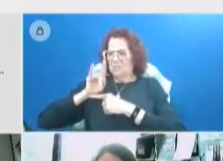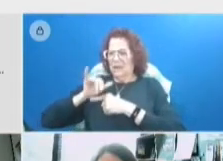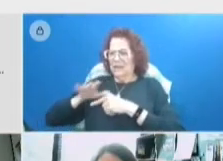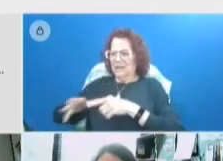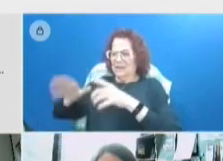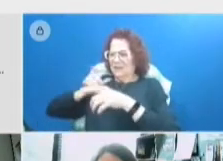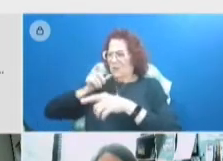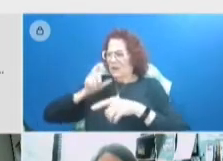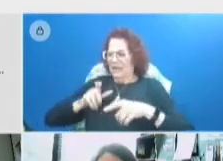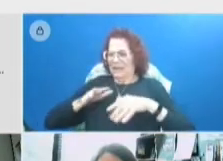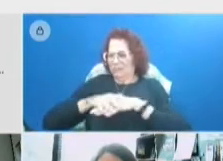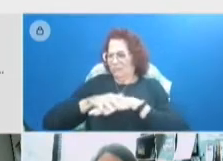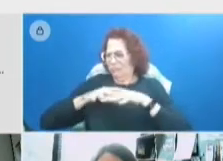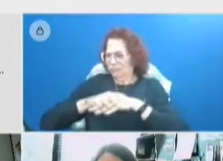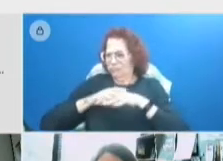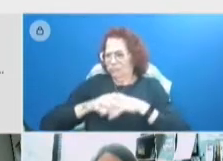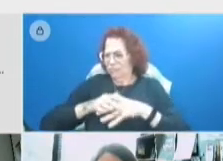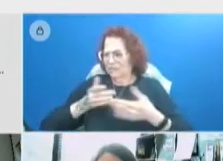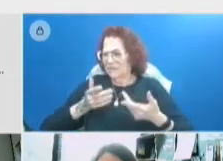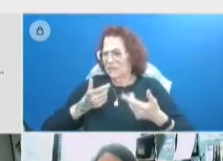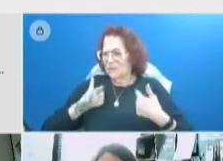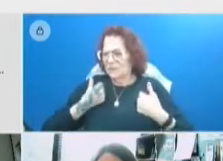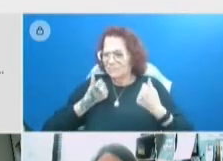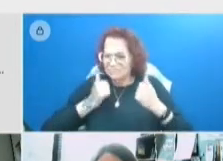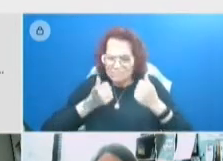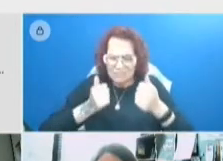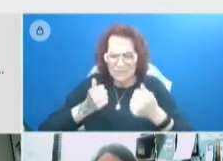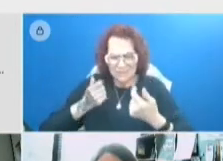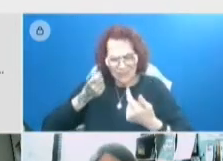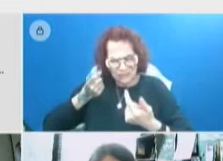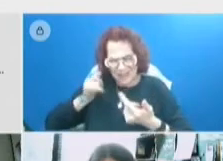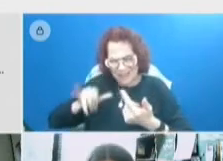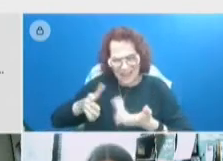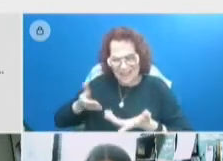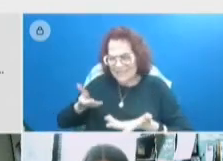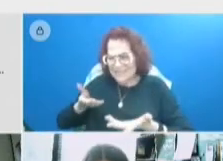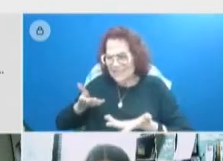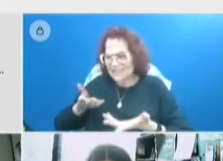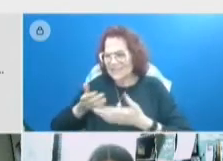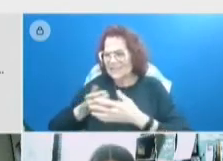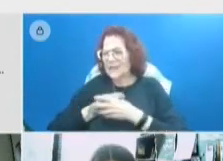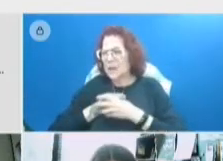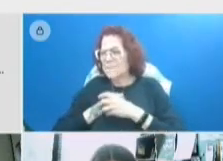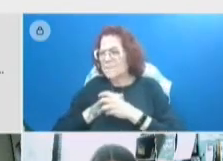that's all. So I'm just trying to. Commissioner, sure, you want to propose a revision?